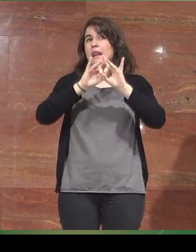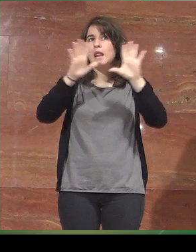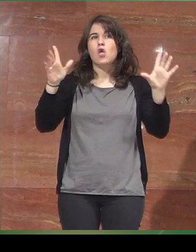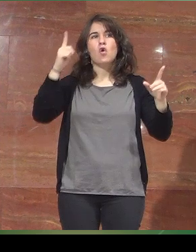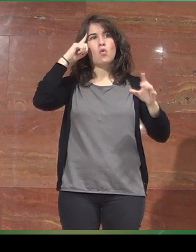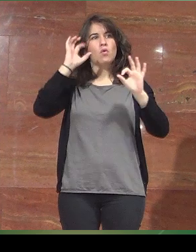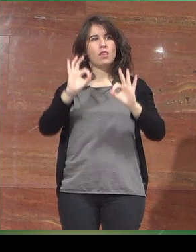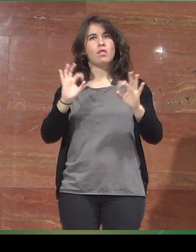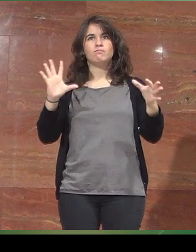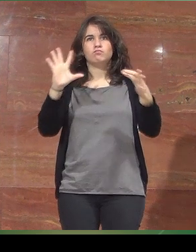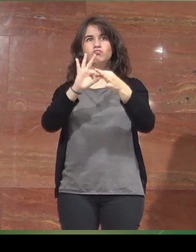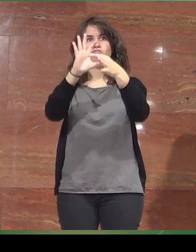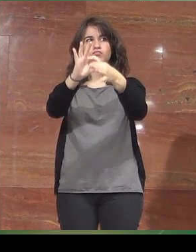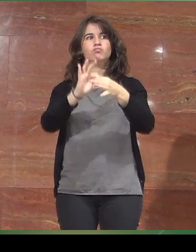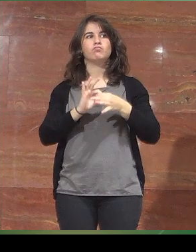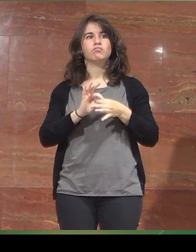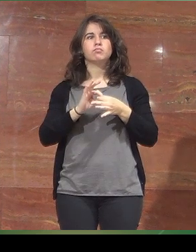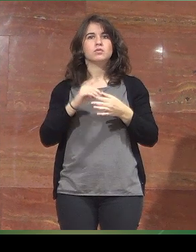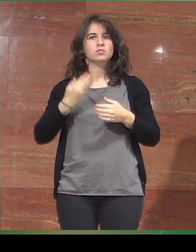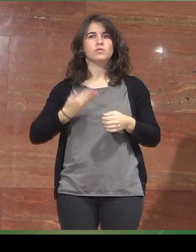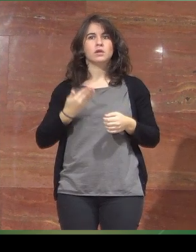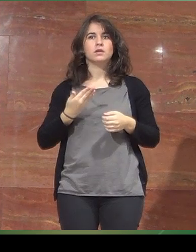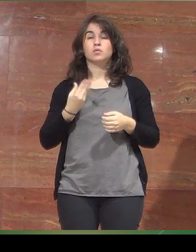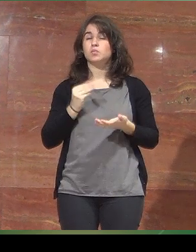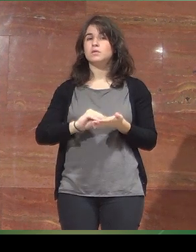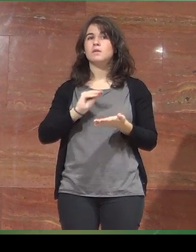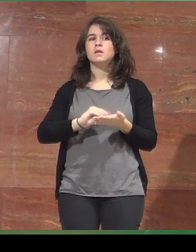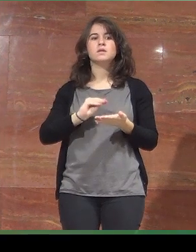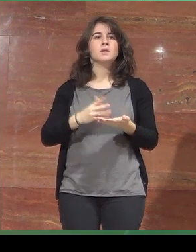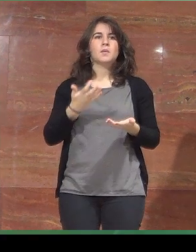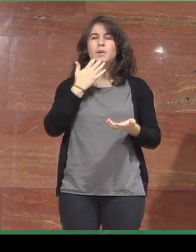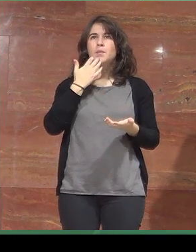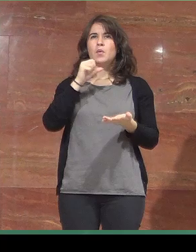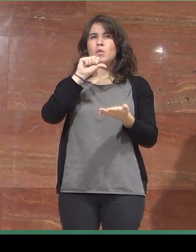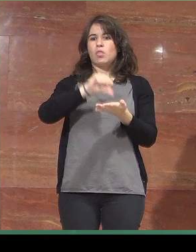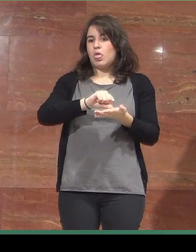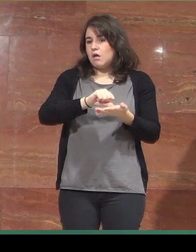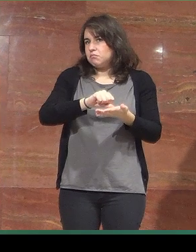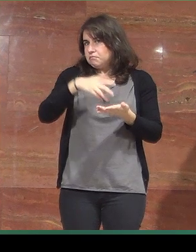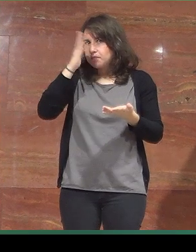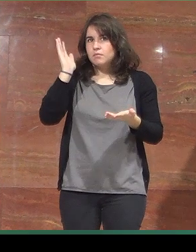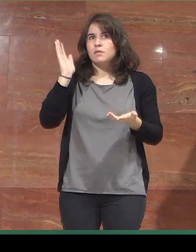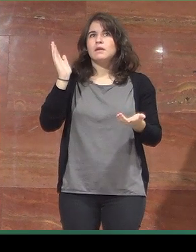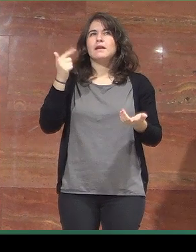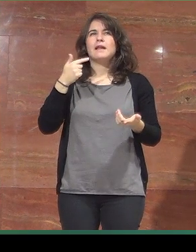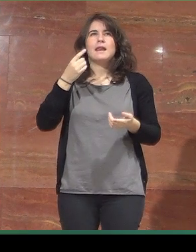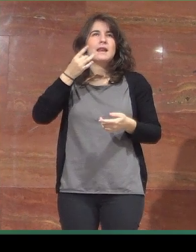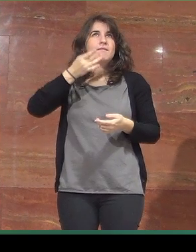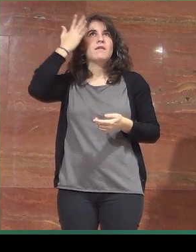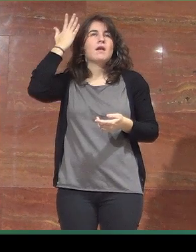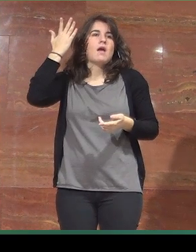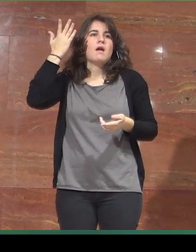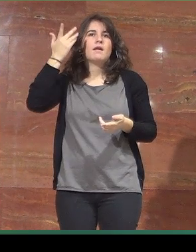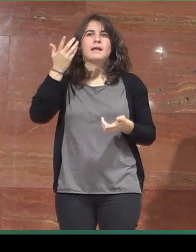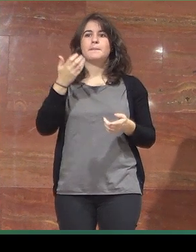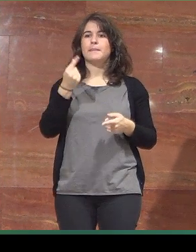It's often the way that in a particular area or city, there's an idea that we will design our own